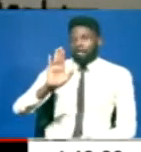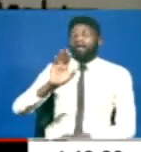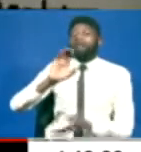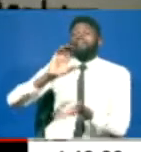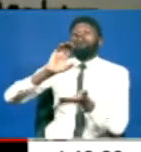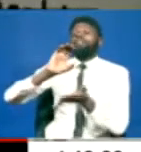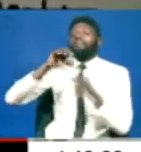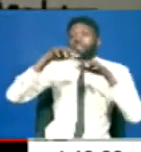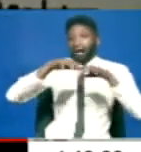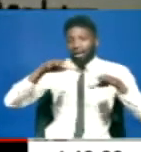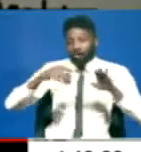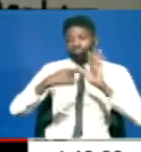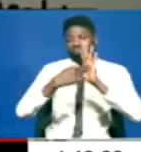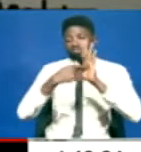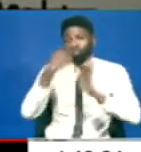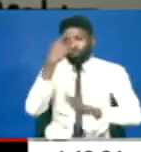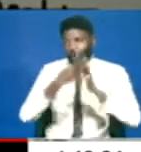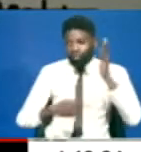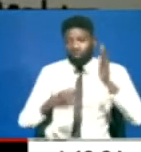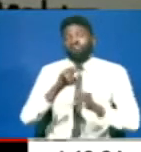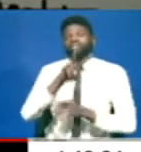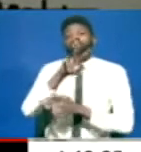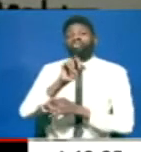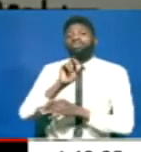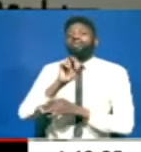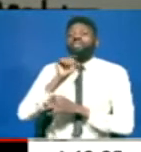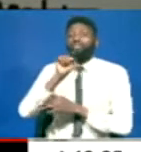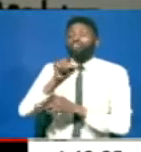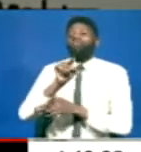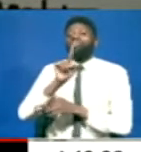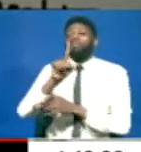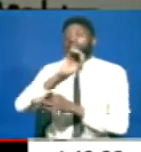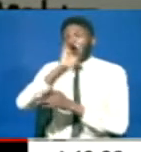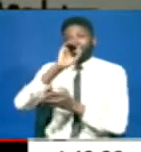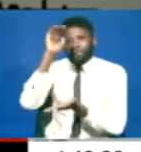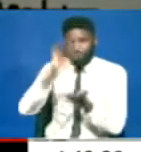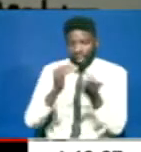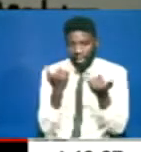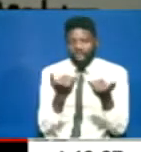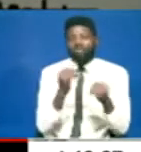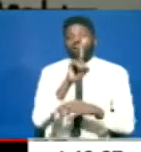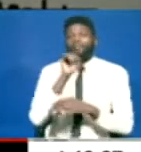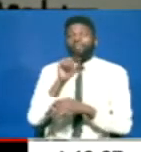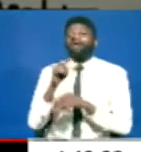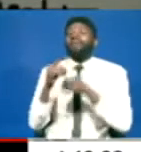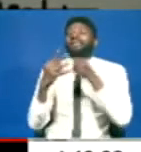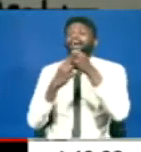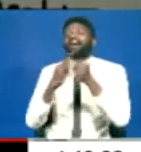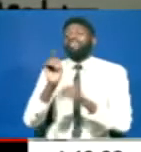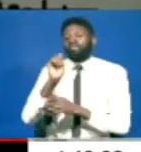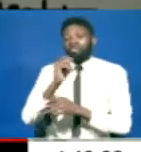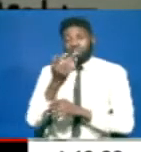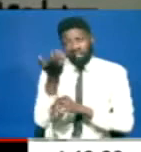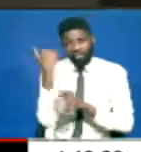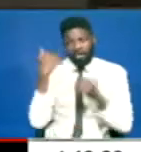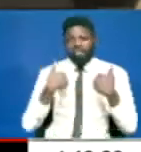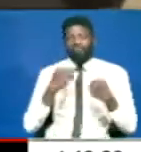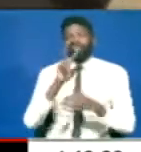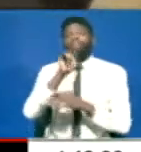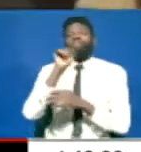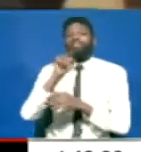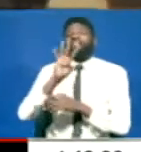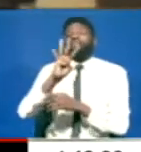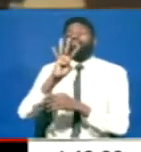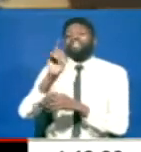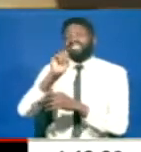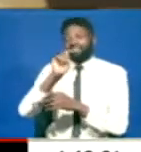recorded a 20.1% drop to 1.9 trillion shillings in quarter 2 2022, down from 2.4 trillion recorded